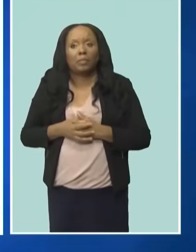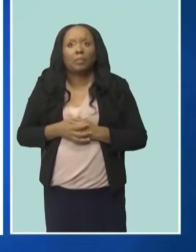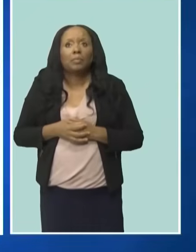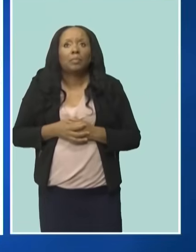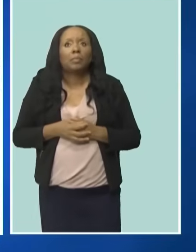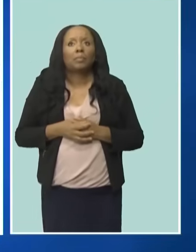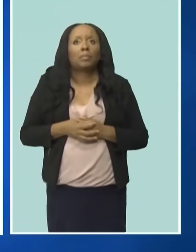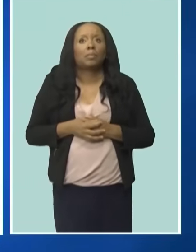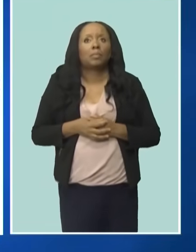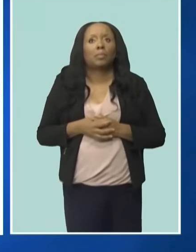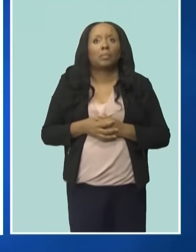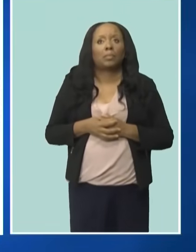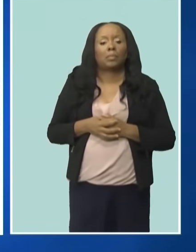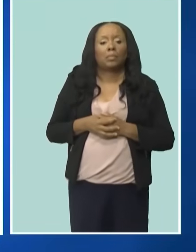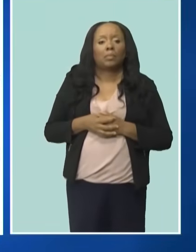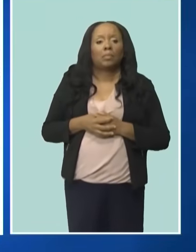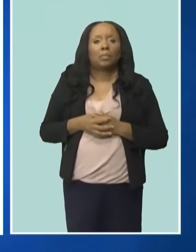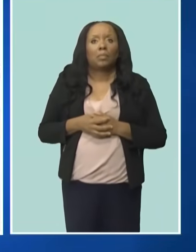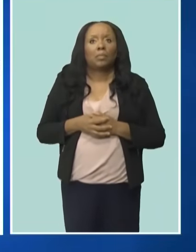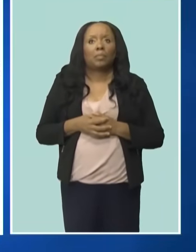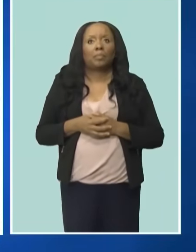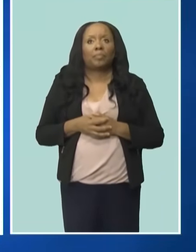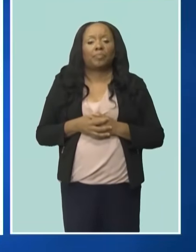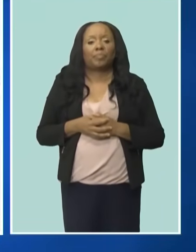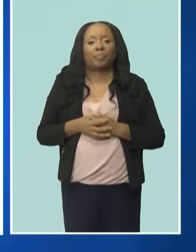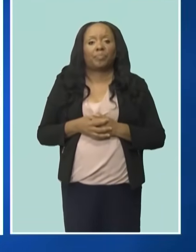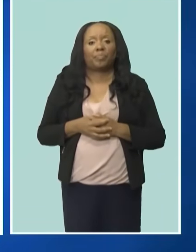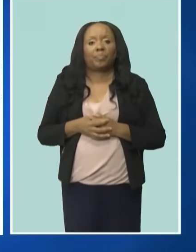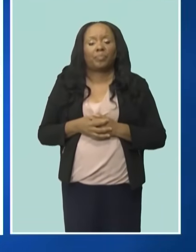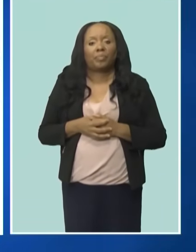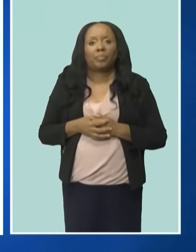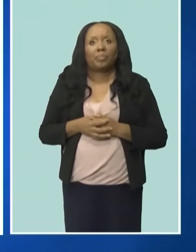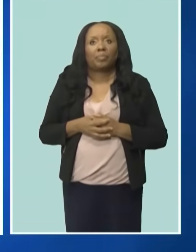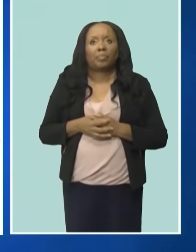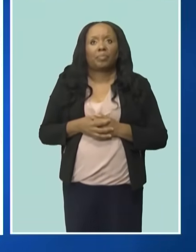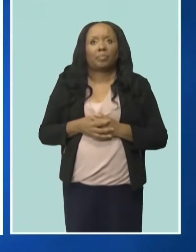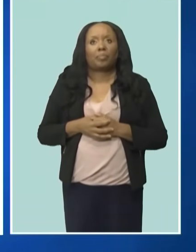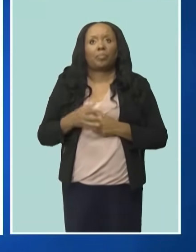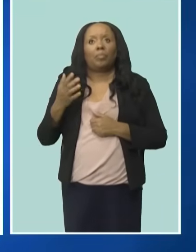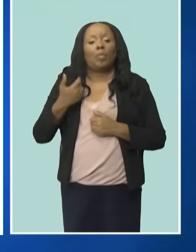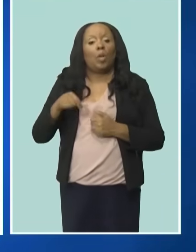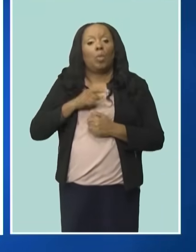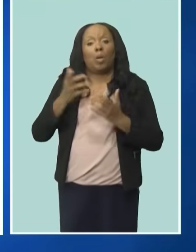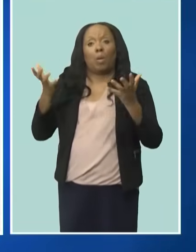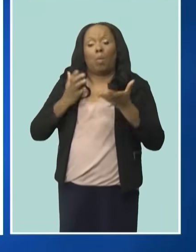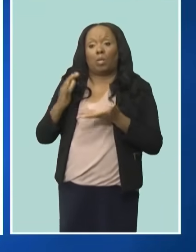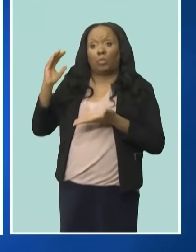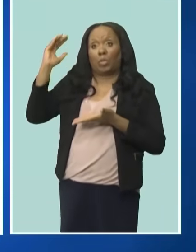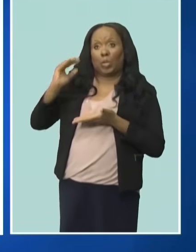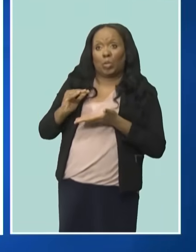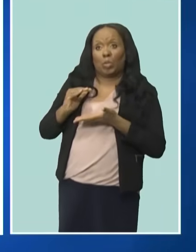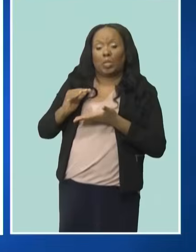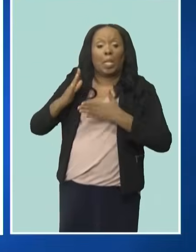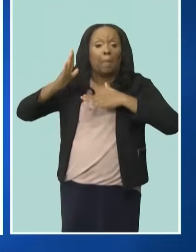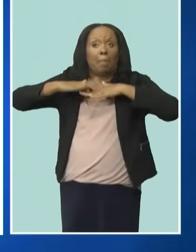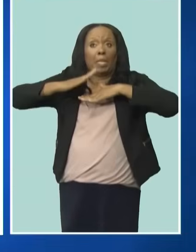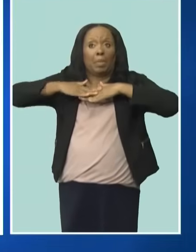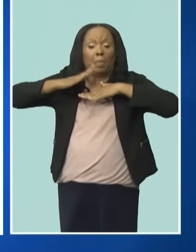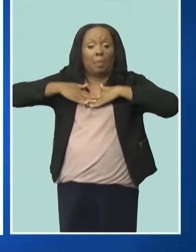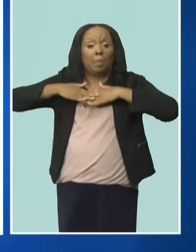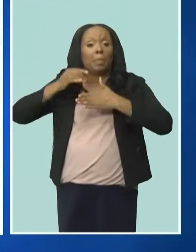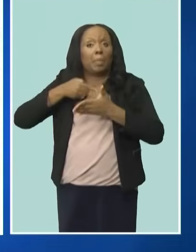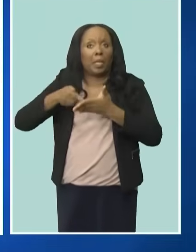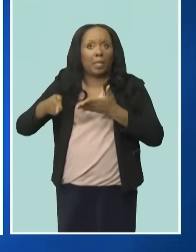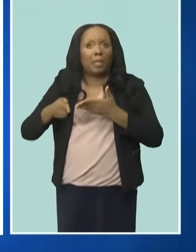we're effectively trying to do is to reduce the minimum amount that is required for people to participate. So right now, with